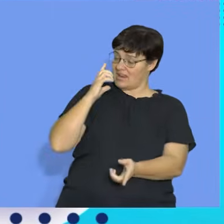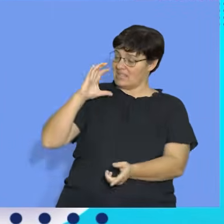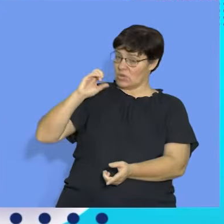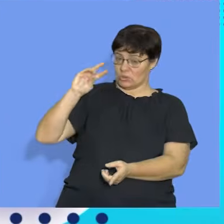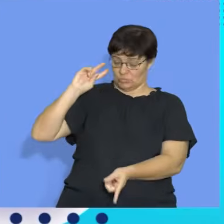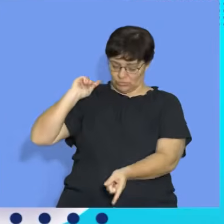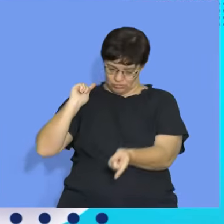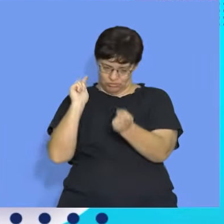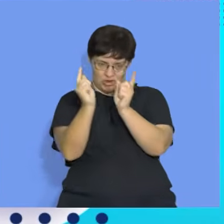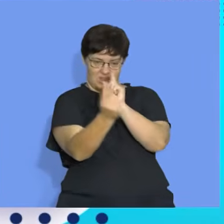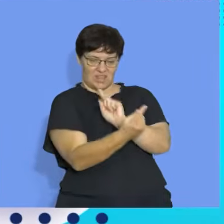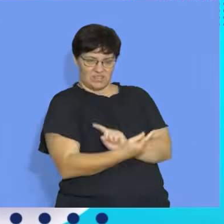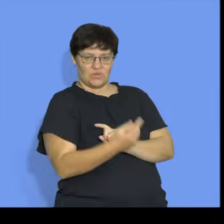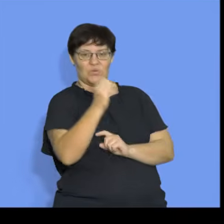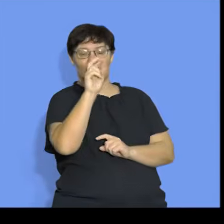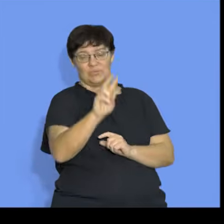concept called